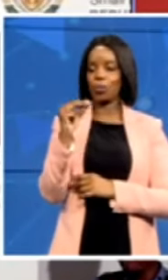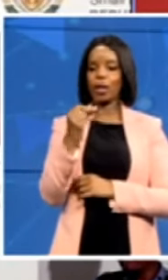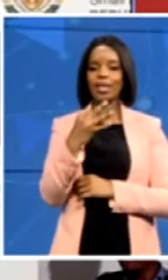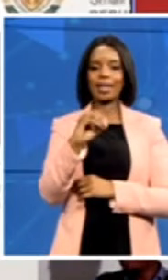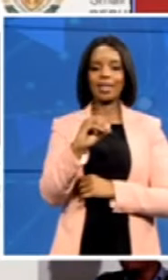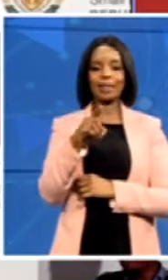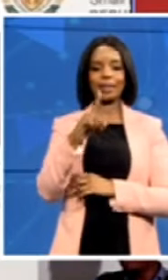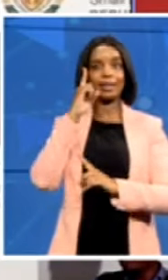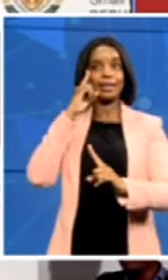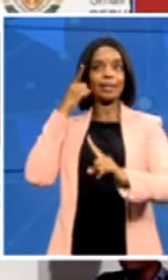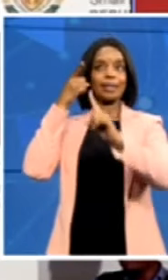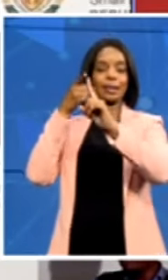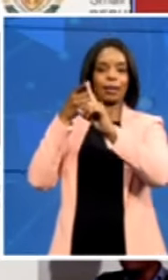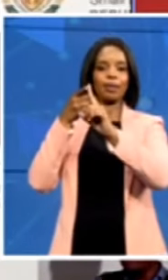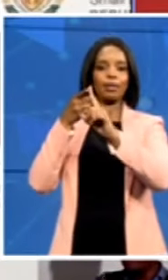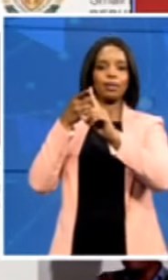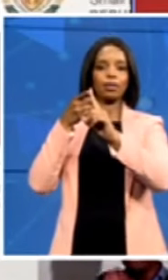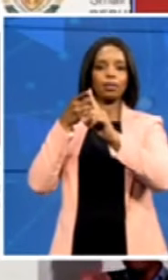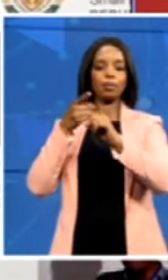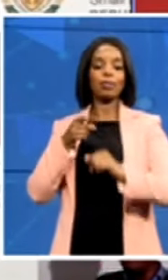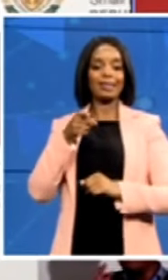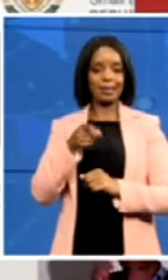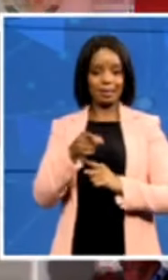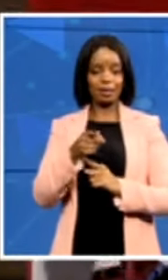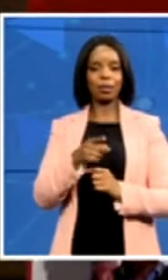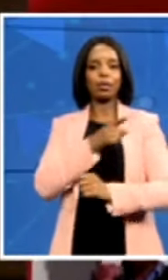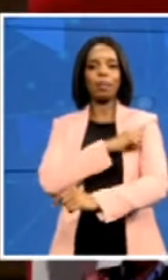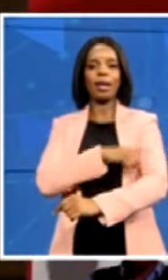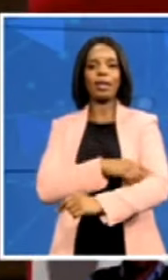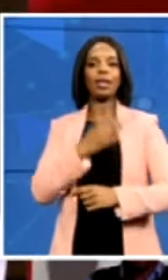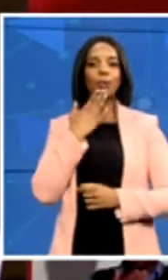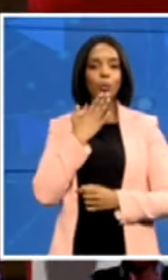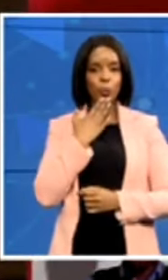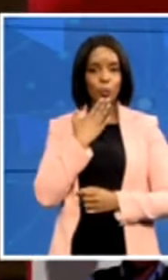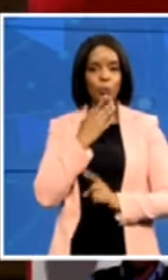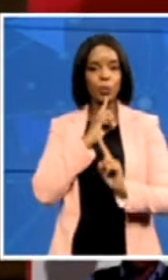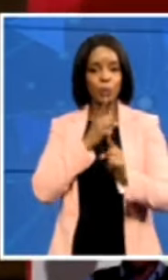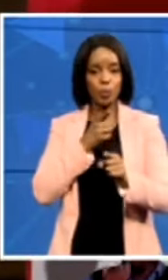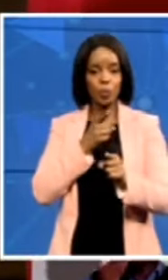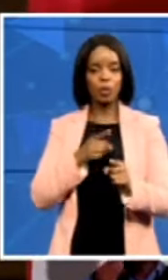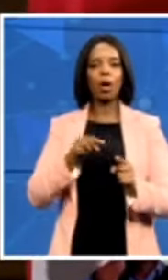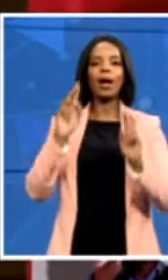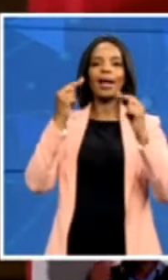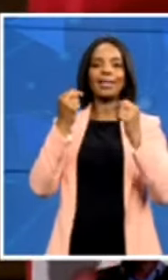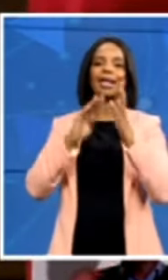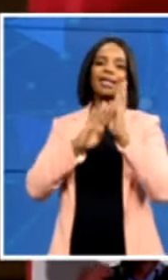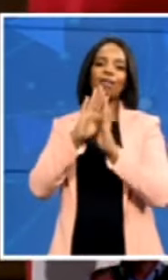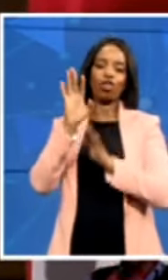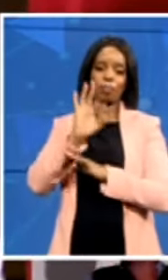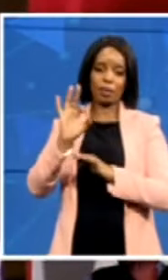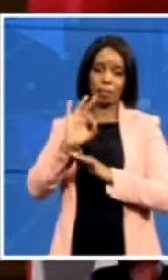as mandated by the National Development Plan. Thank you, Commissioner. Thank you, Minister. My last